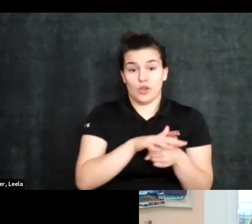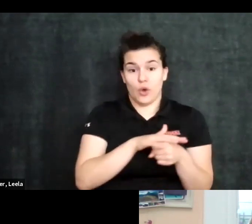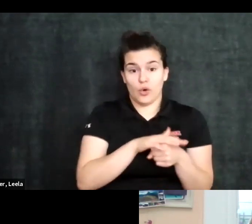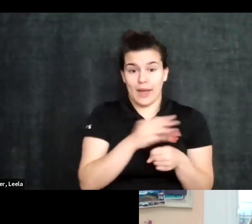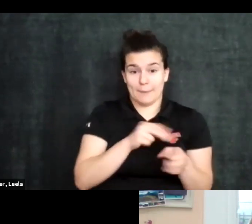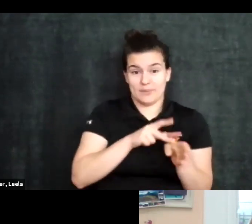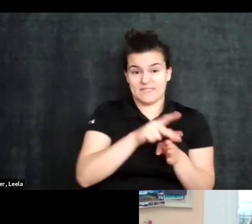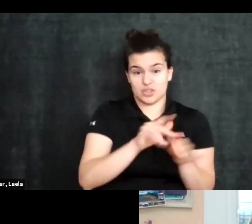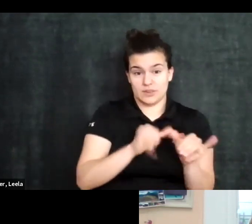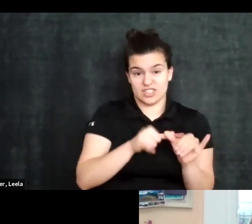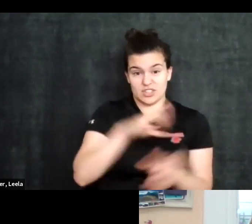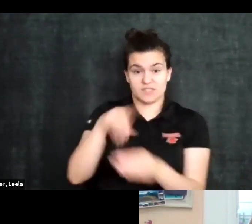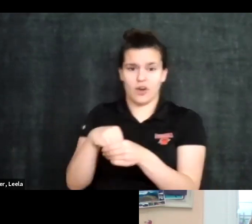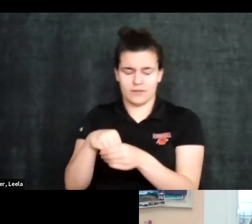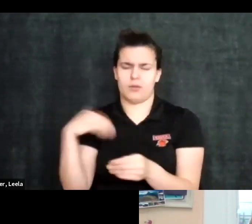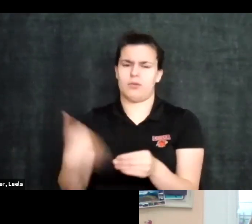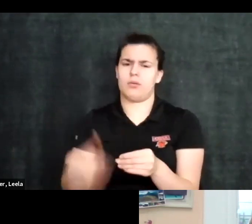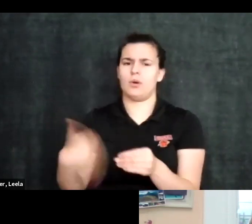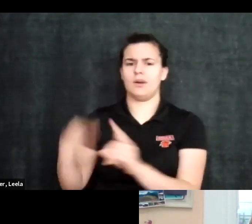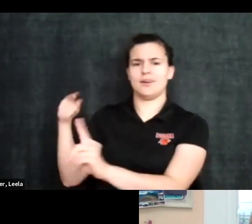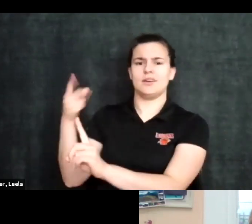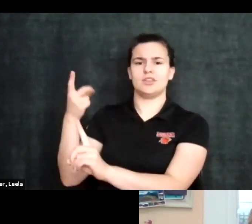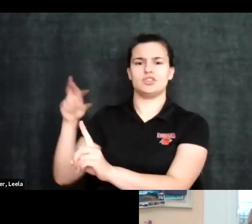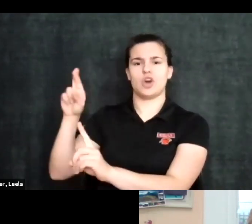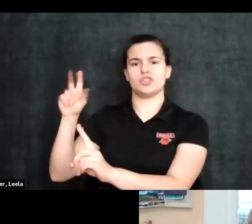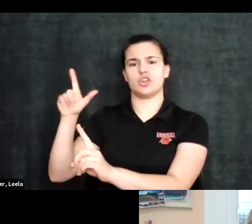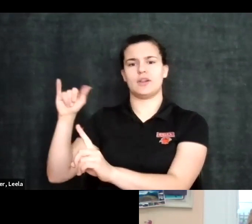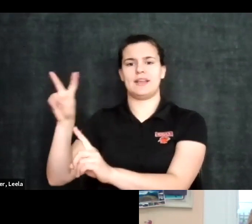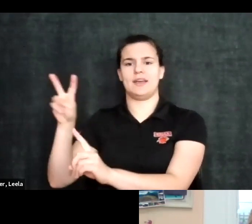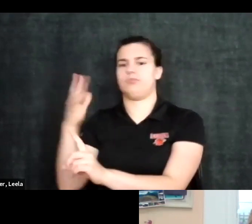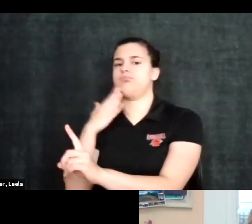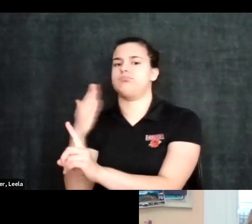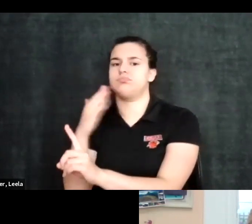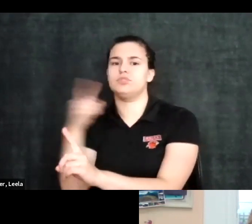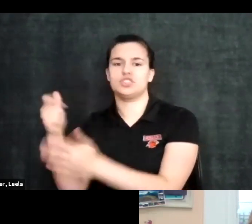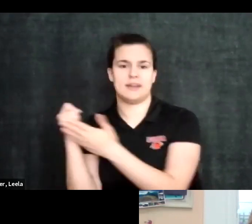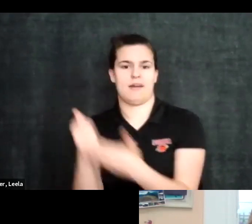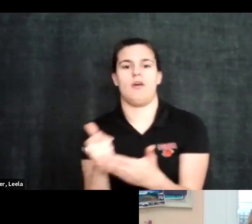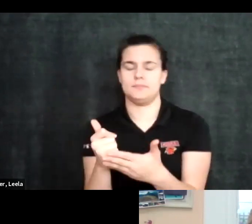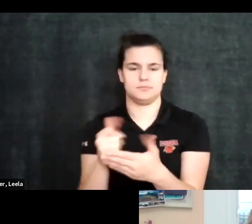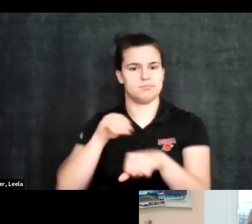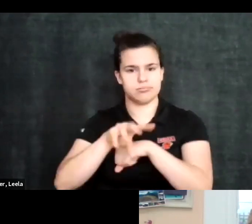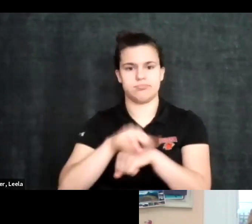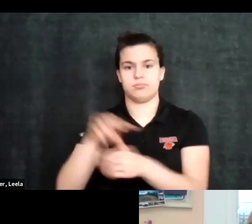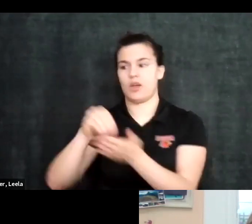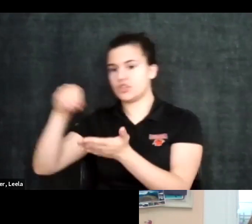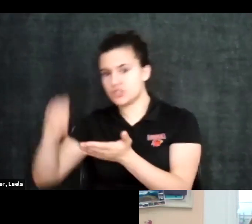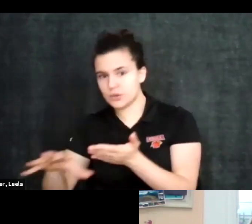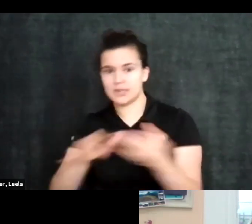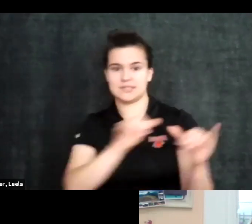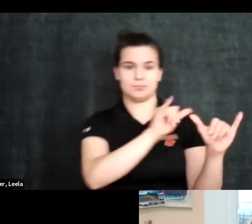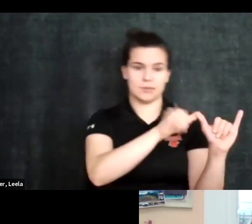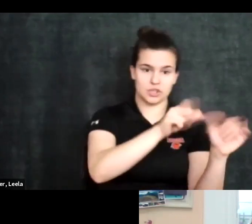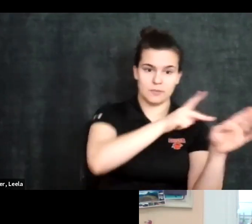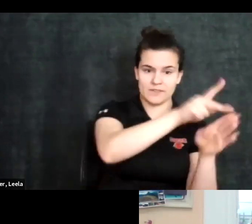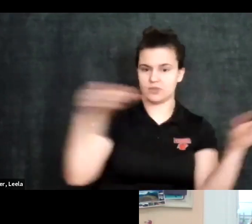that, as she is a big proponent of students meeting and associating with professional engineers. So,